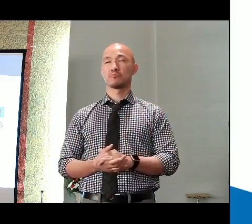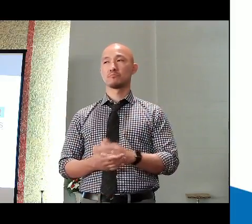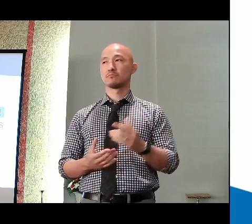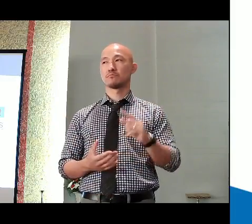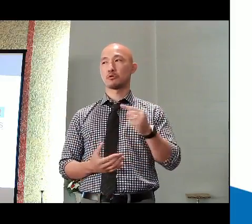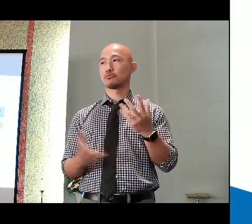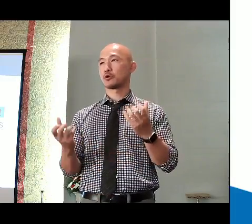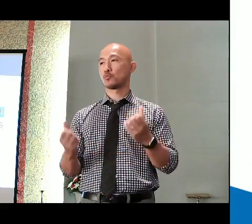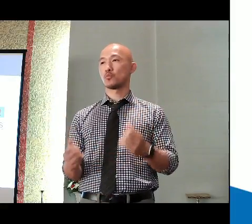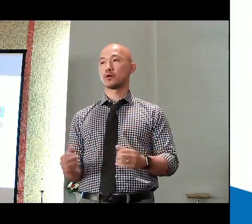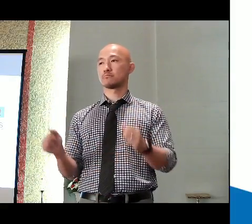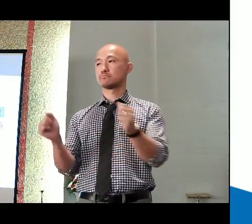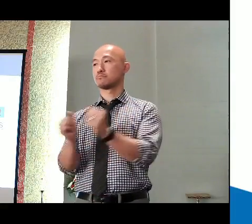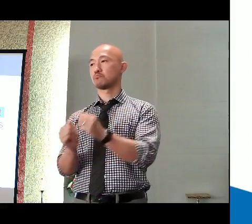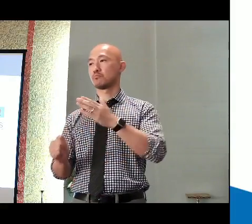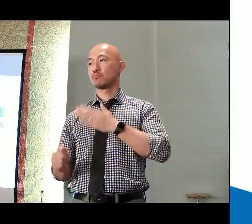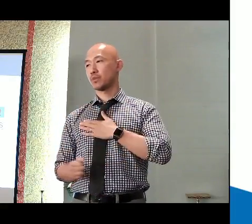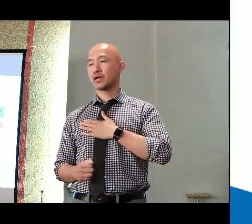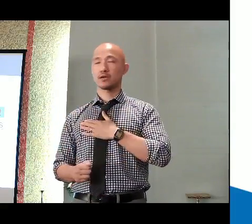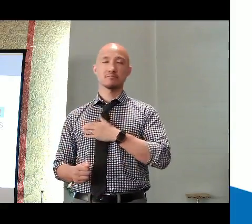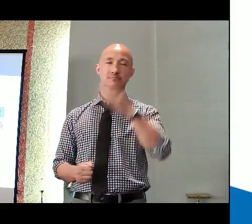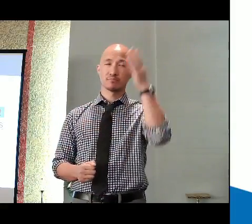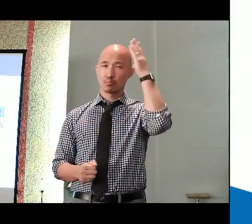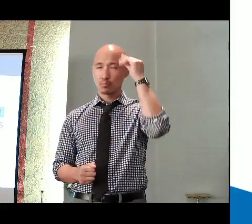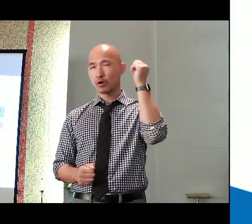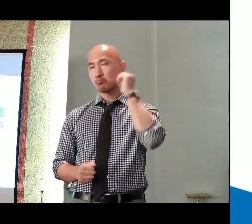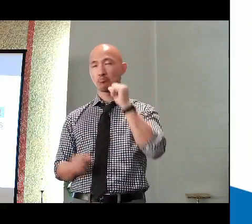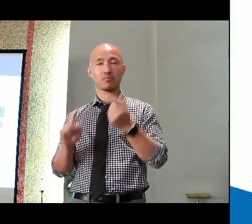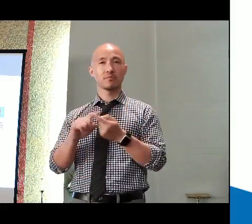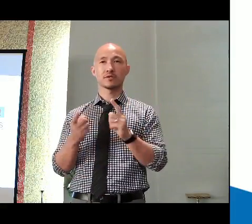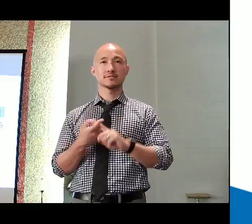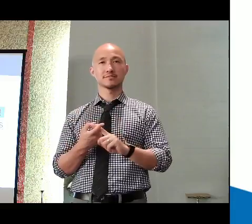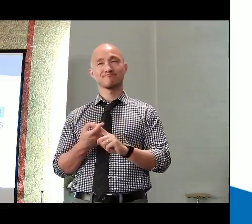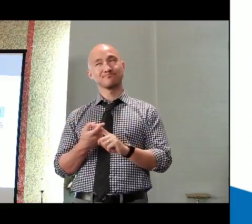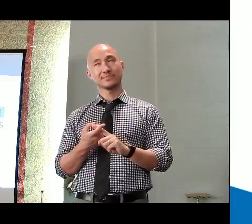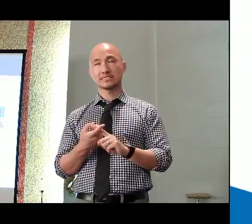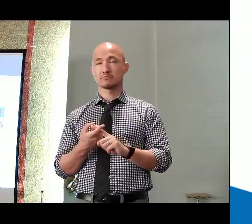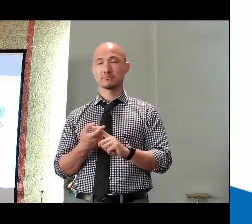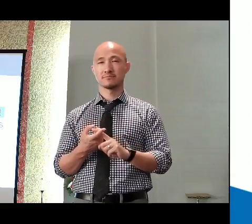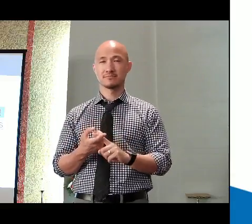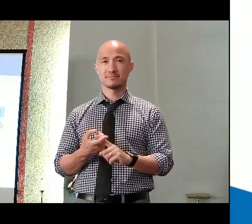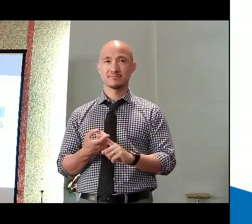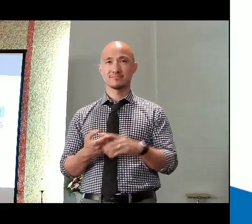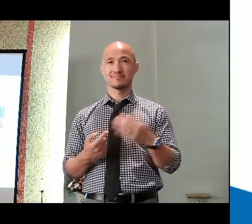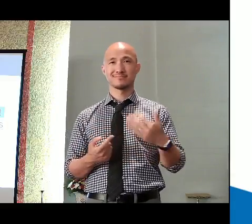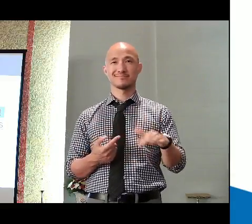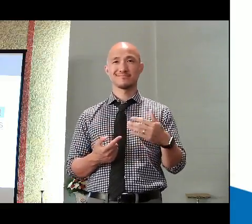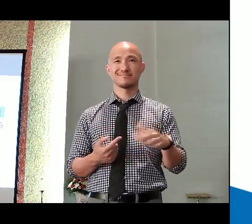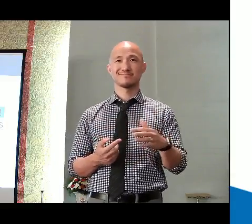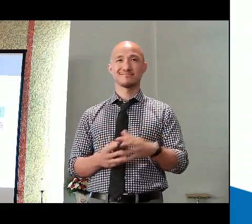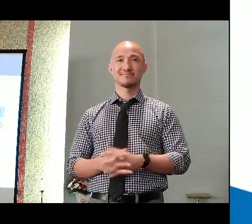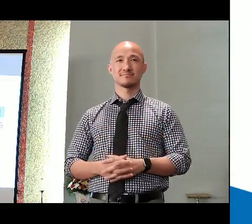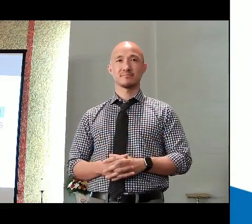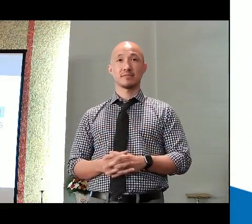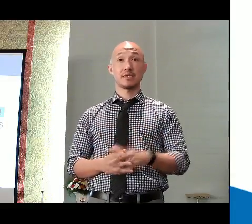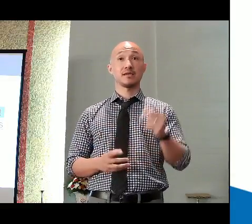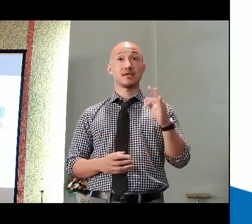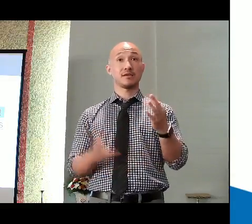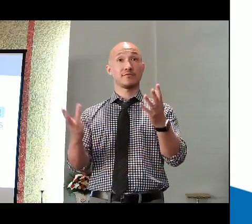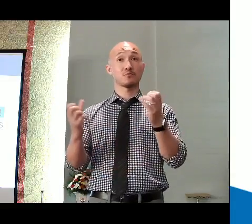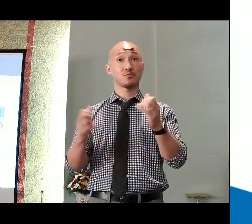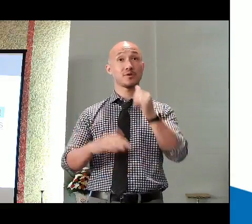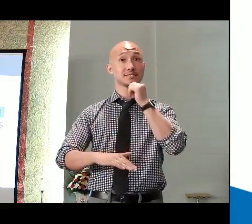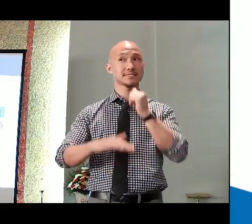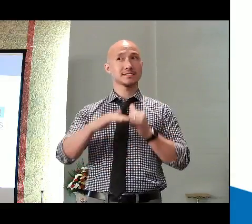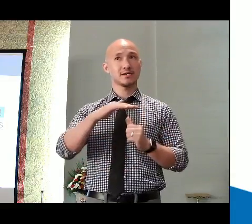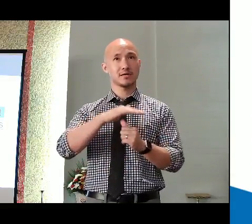lurks. And that's where Satan is going to attack you when you're most vulnerable, when you keep things in the dark.